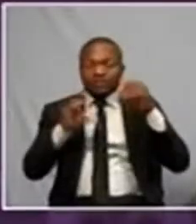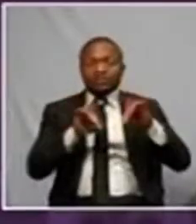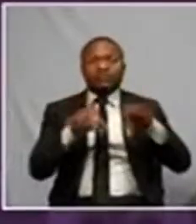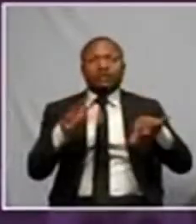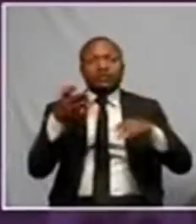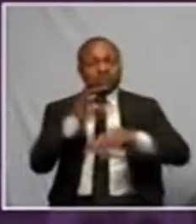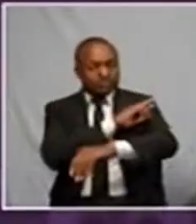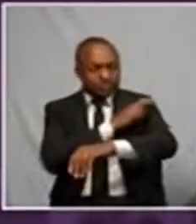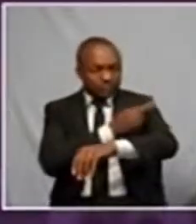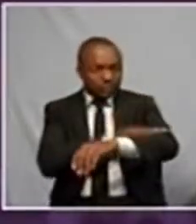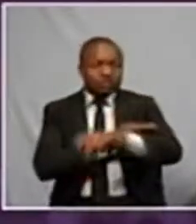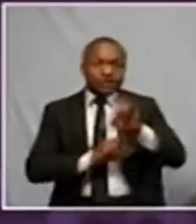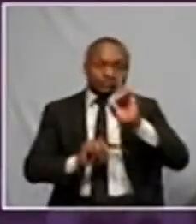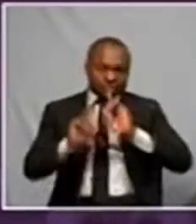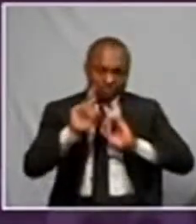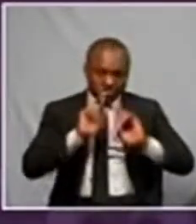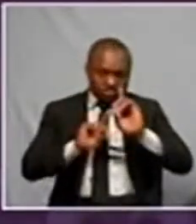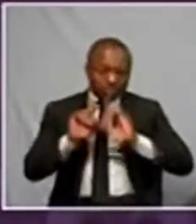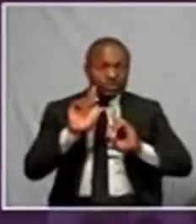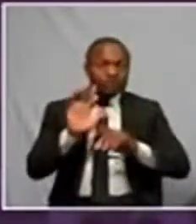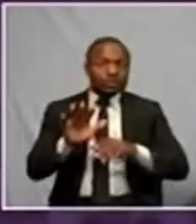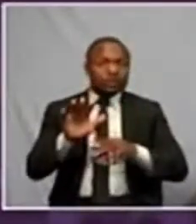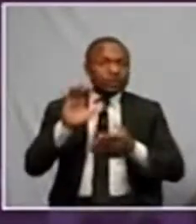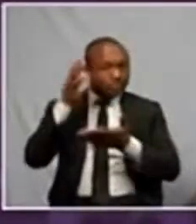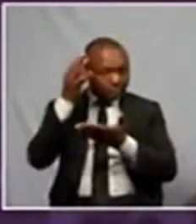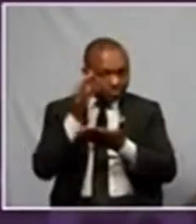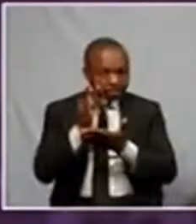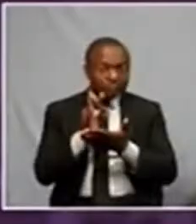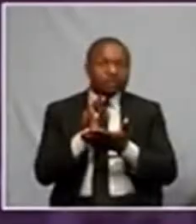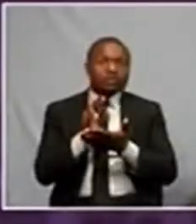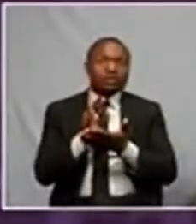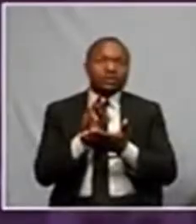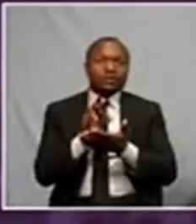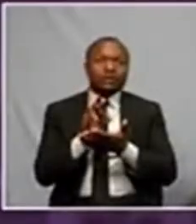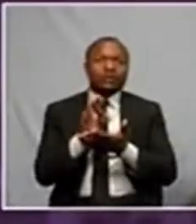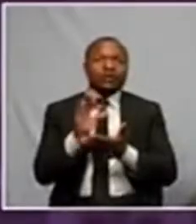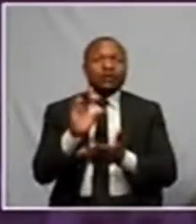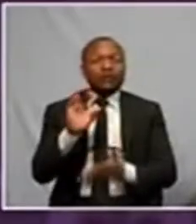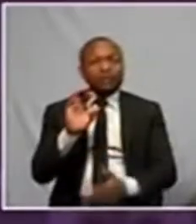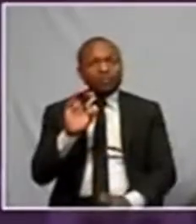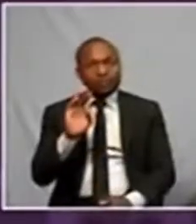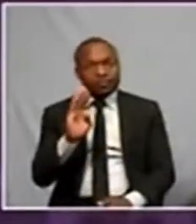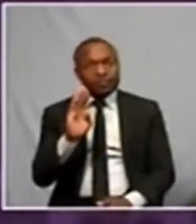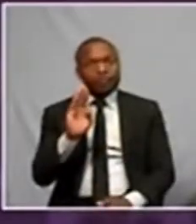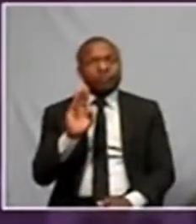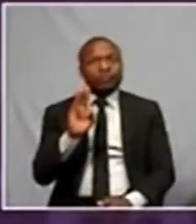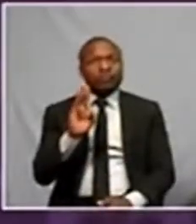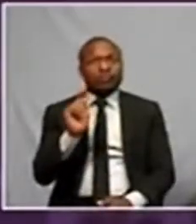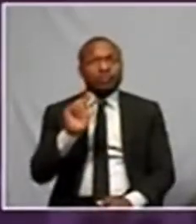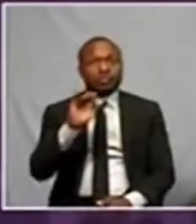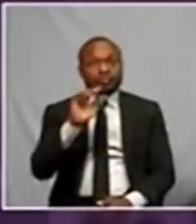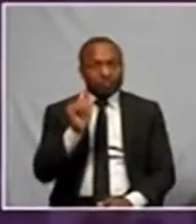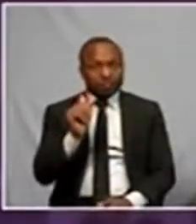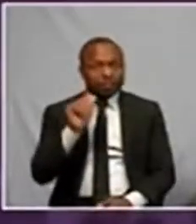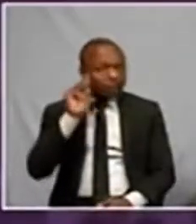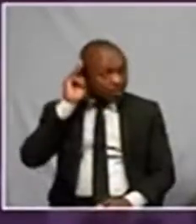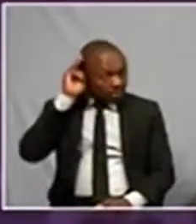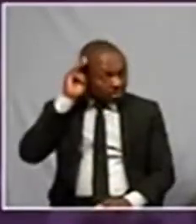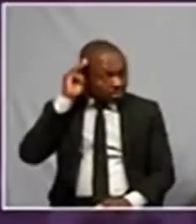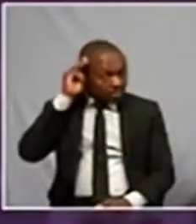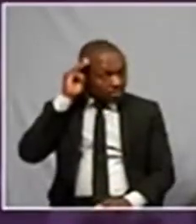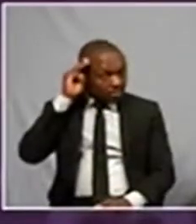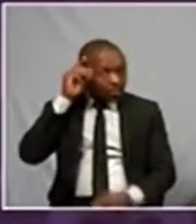were interacting with the Permanent Secretary. This is Ms. Mwenya Bwalia in the Ministry of Justice, and they